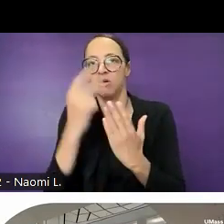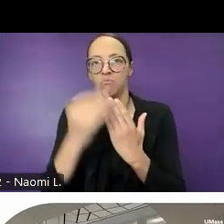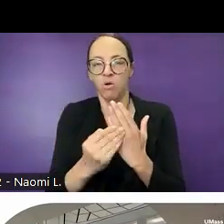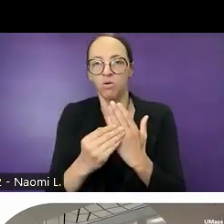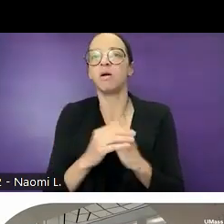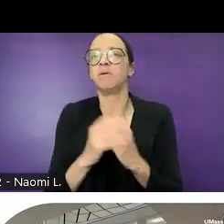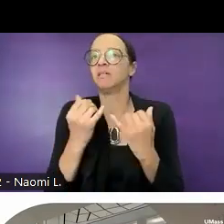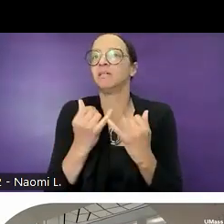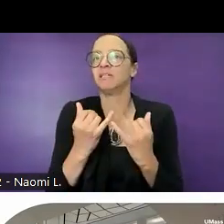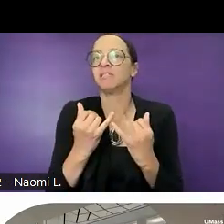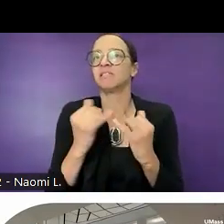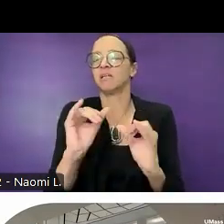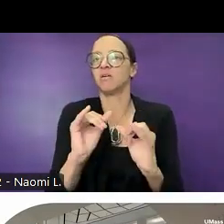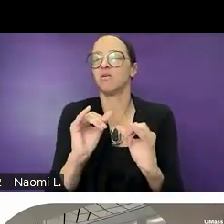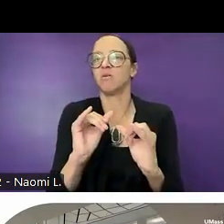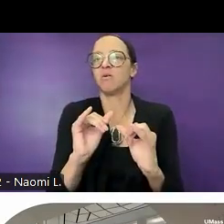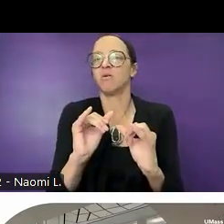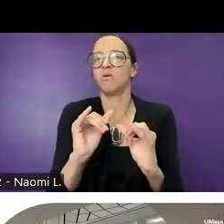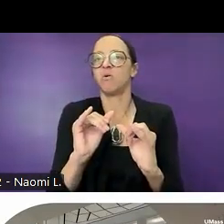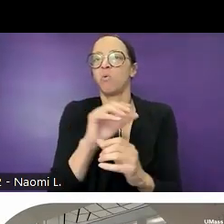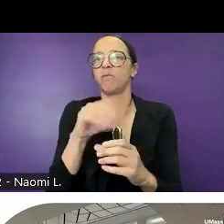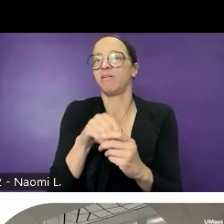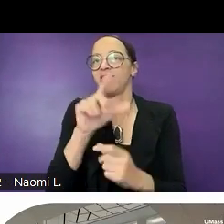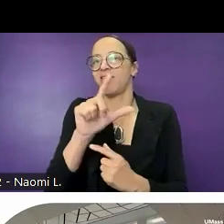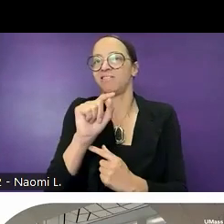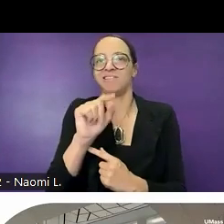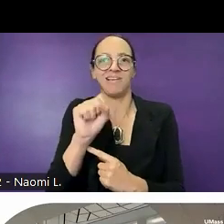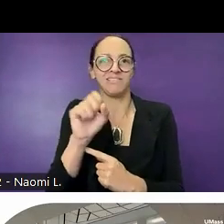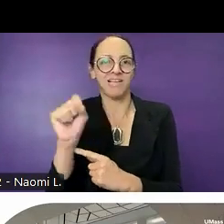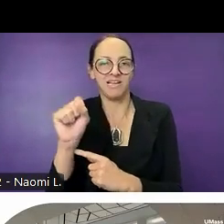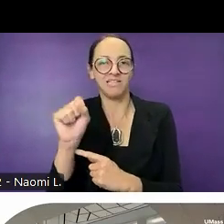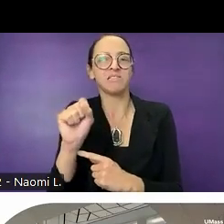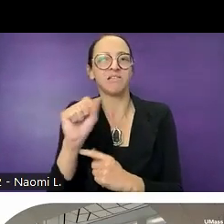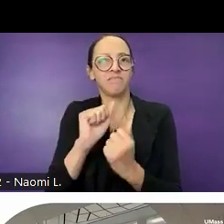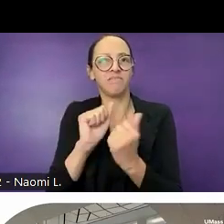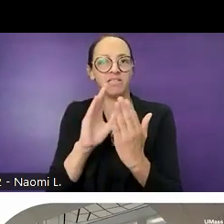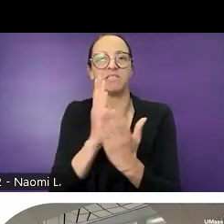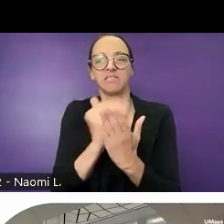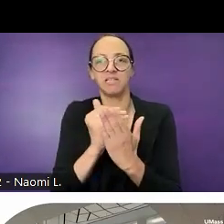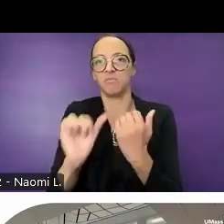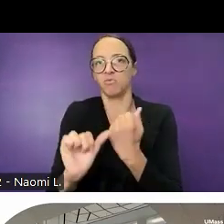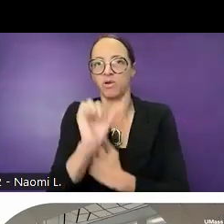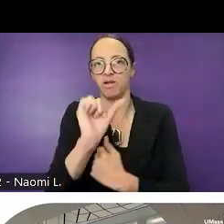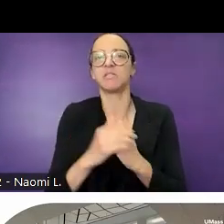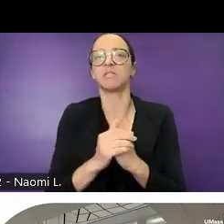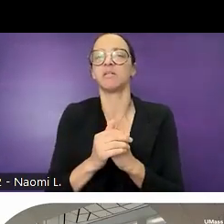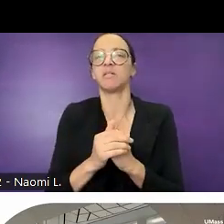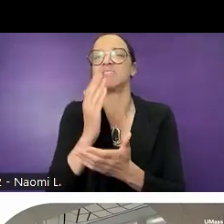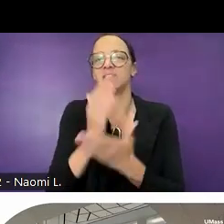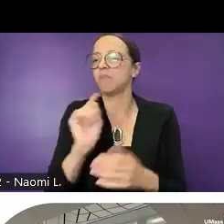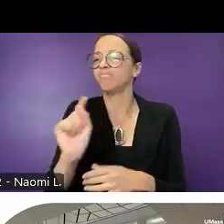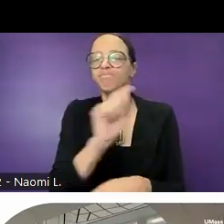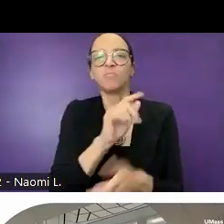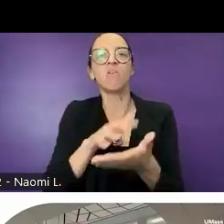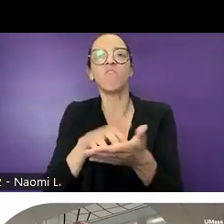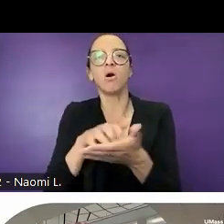severely threatened. Now, many of this growing group of financially vulnerable older adults will need home-based care